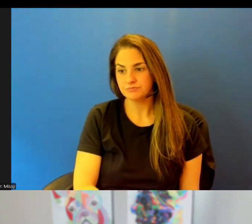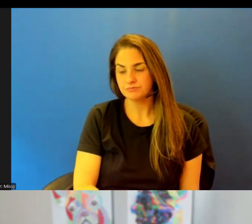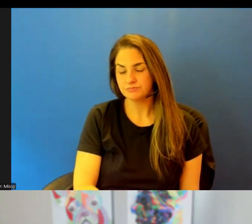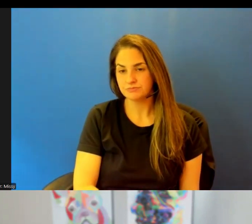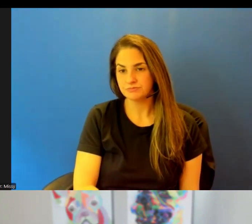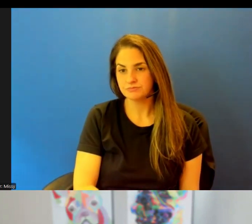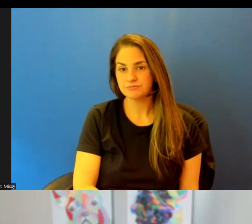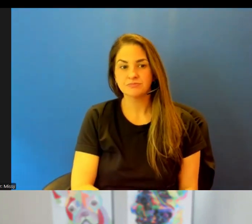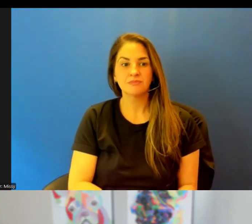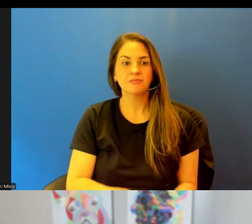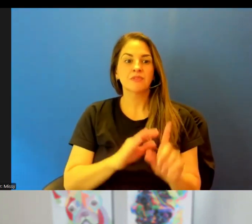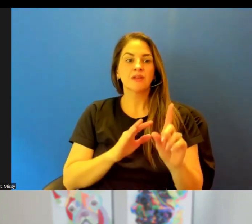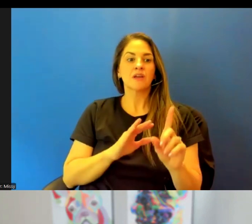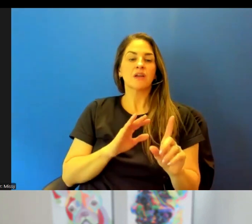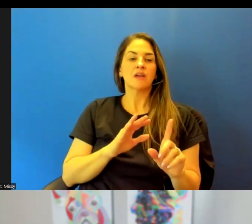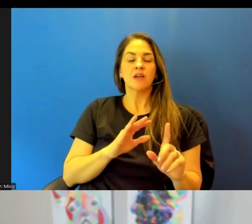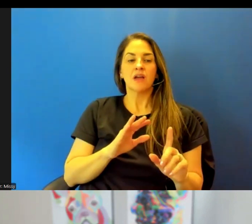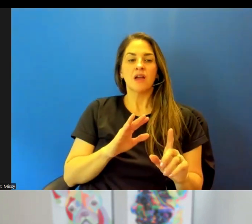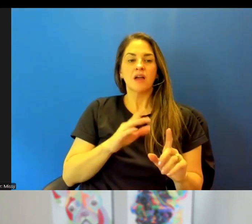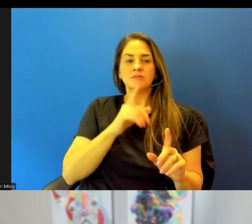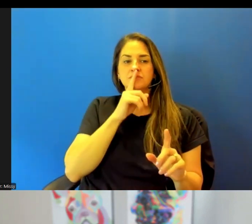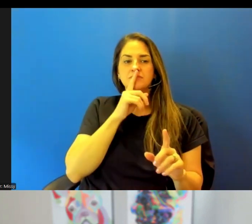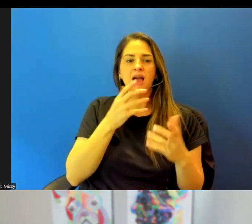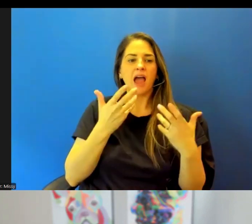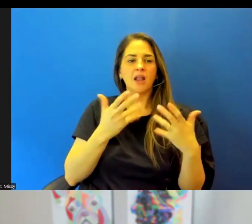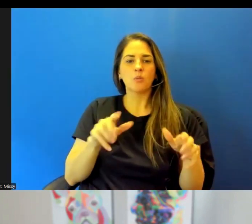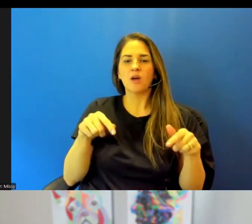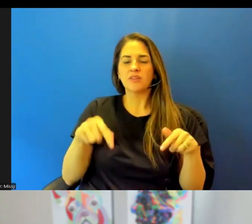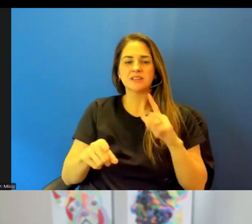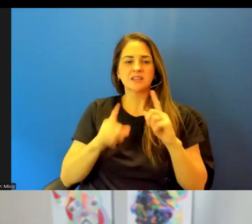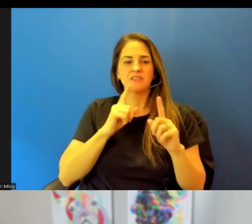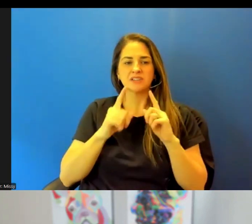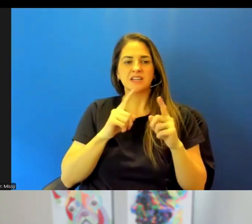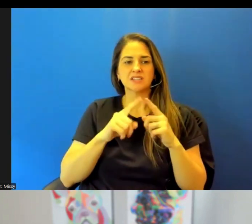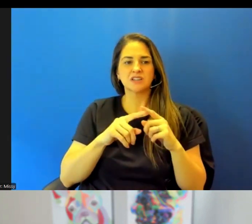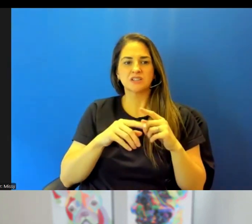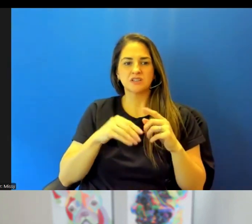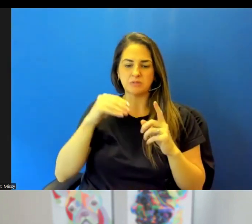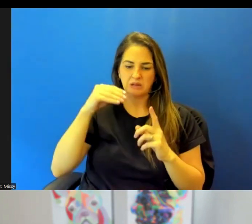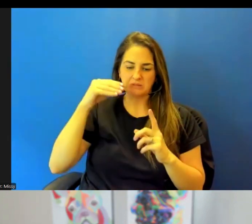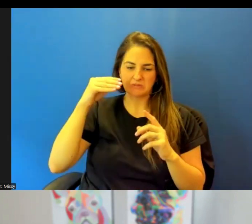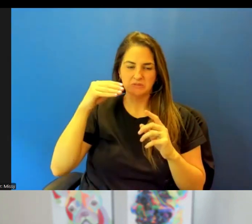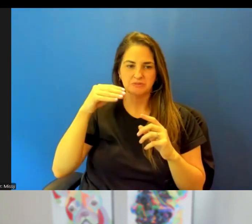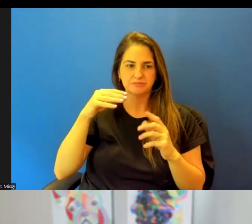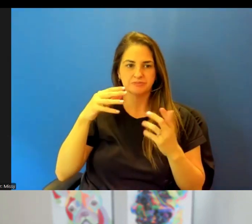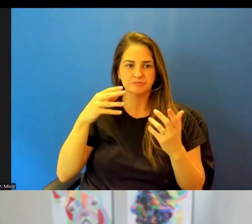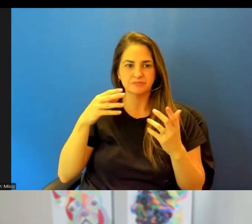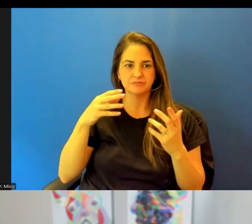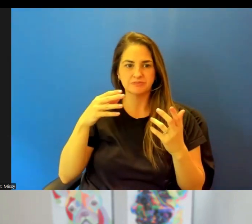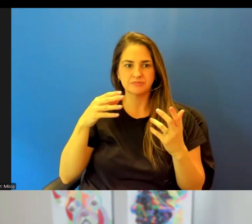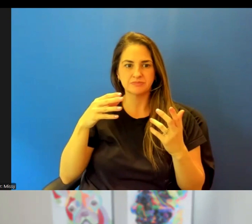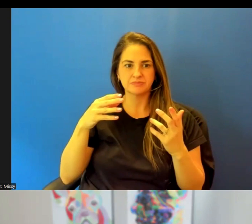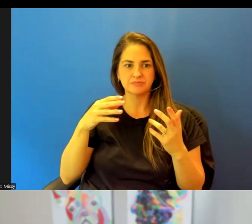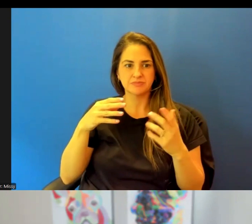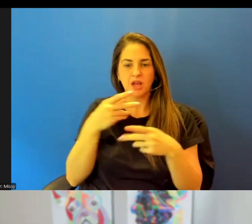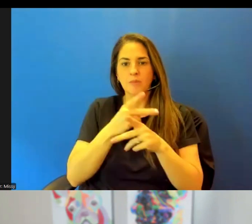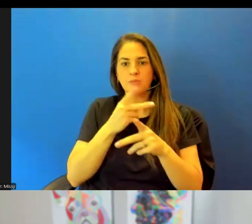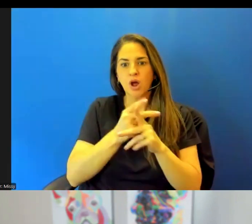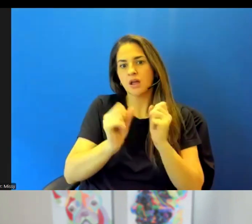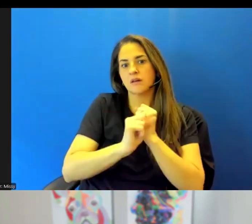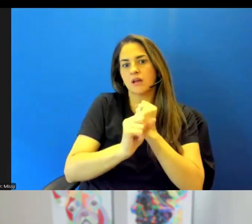I don't want to turn this conversation into like a product, like use this or don't use